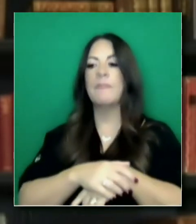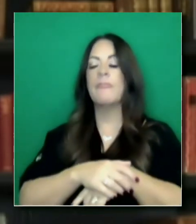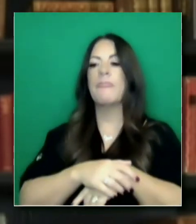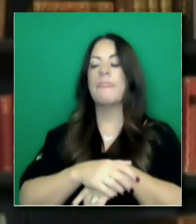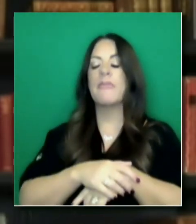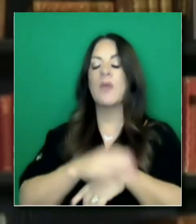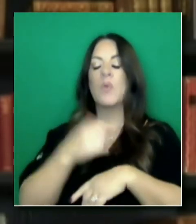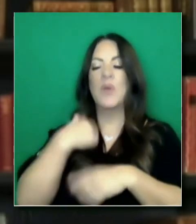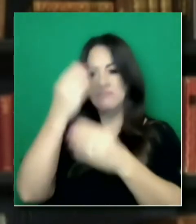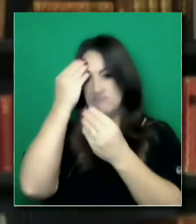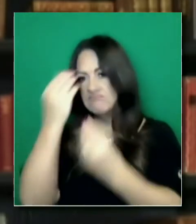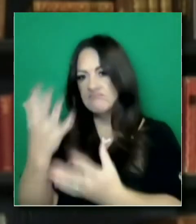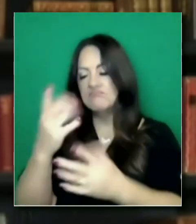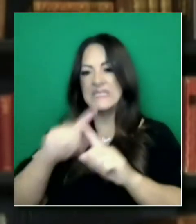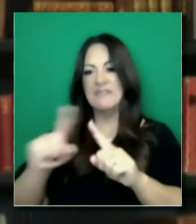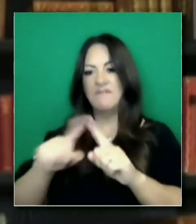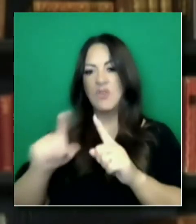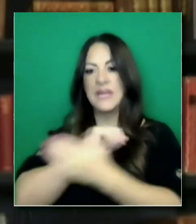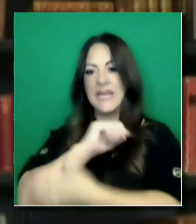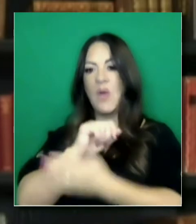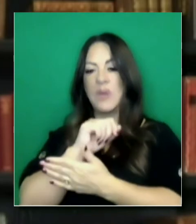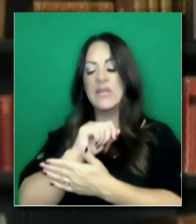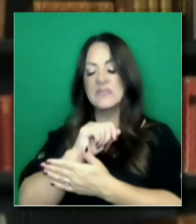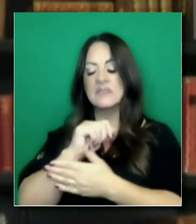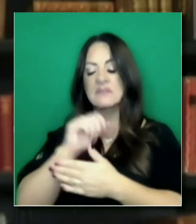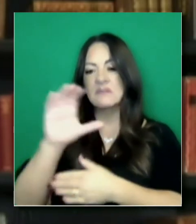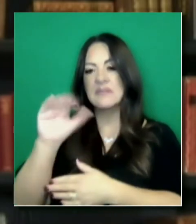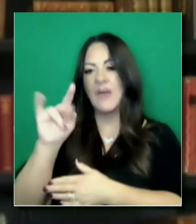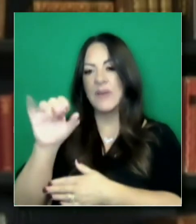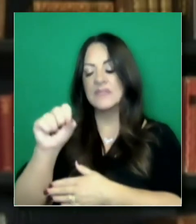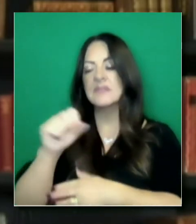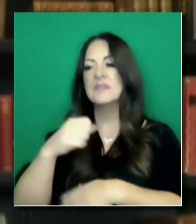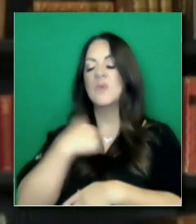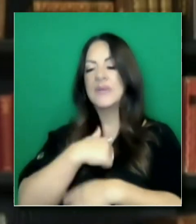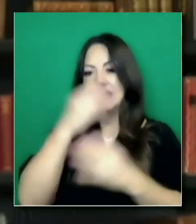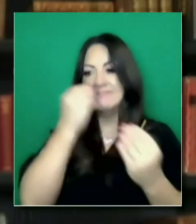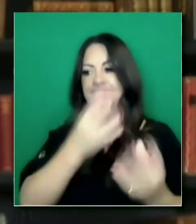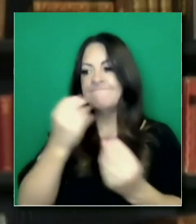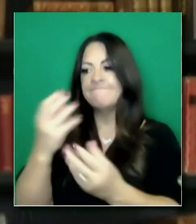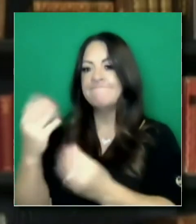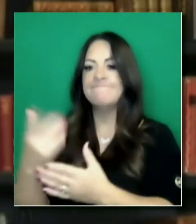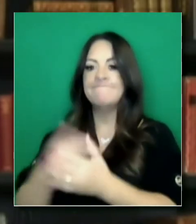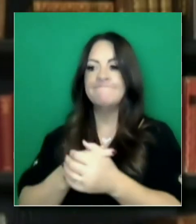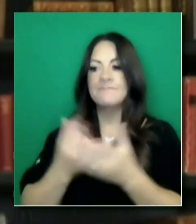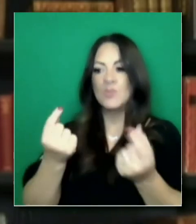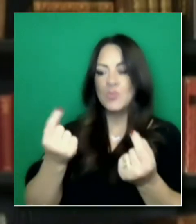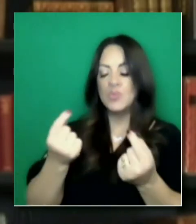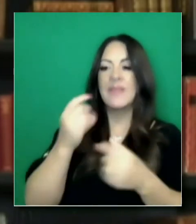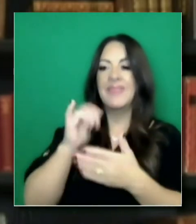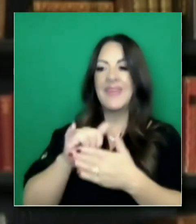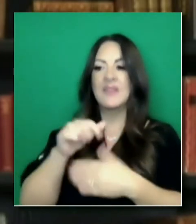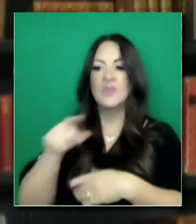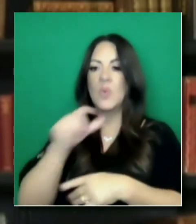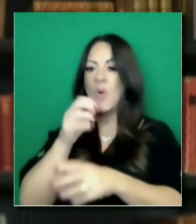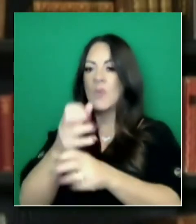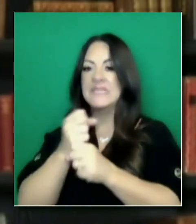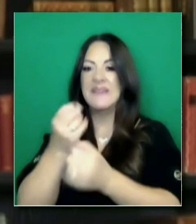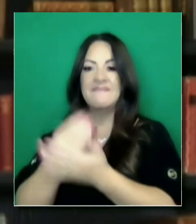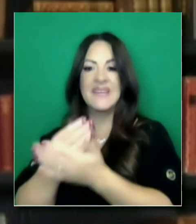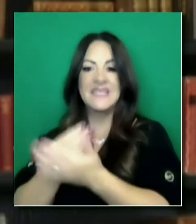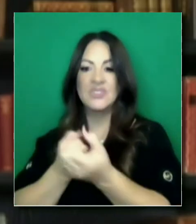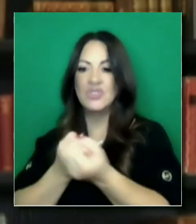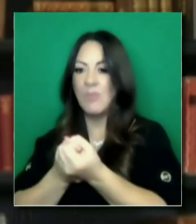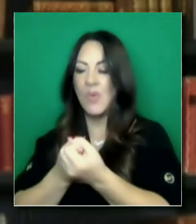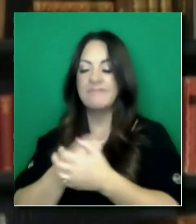different counties over the course of this pandemic, and we have leaned in on that. As it relates to the issue of enforcement, we've also leaned